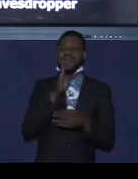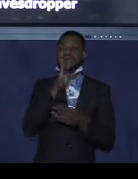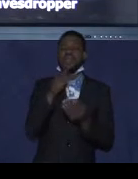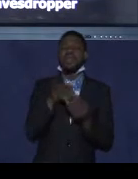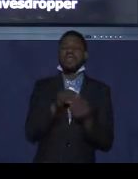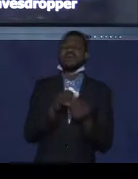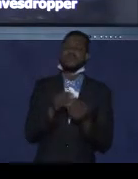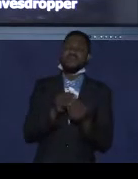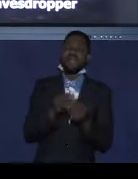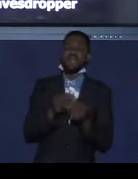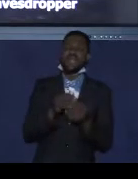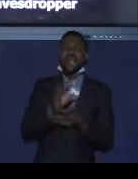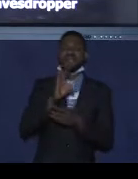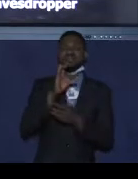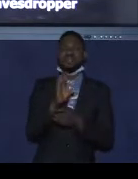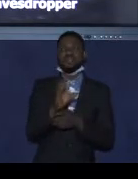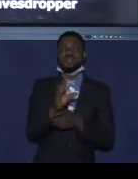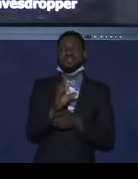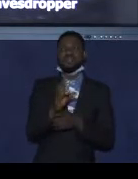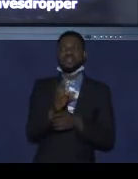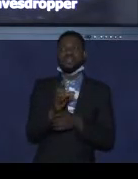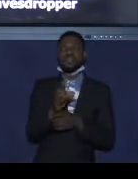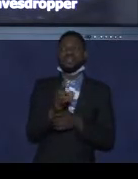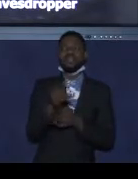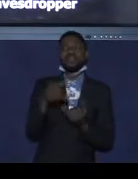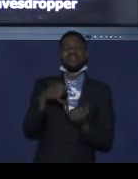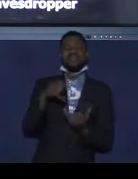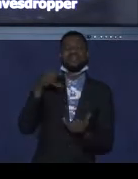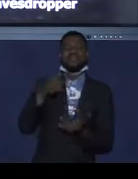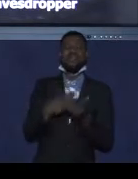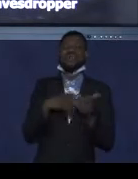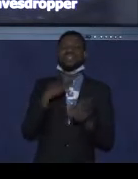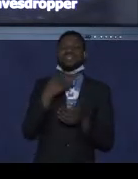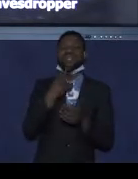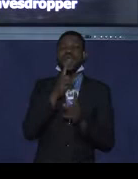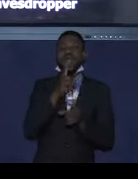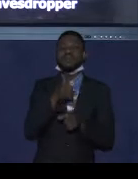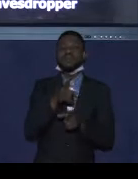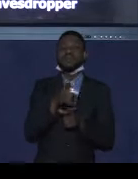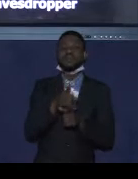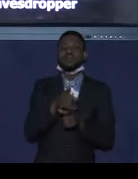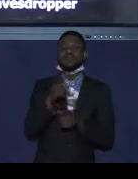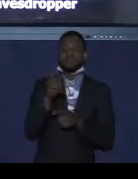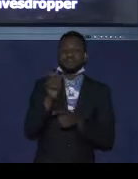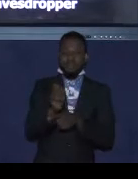soft. B, fragile. C, thin. What is the answer?